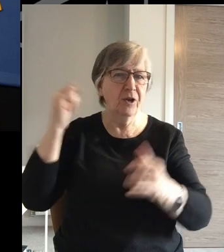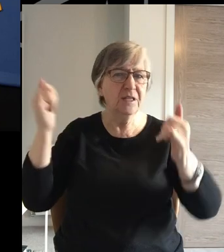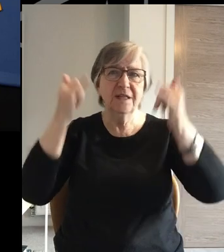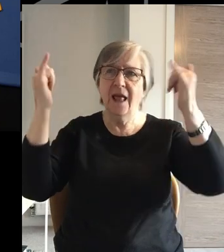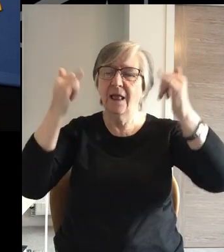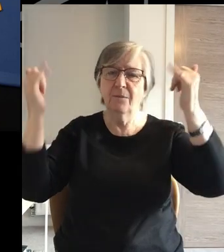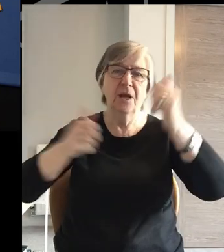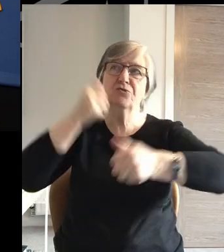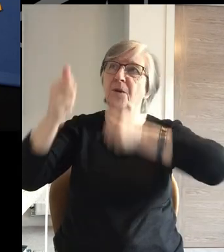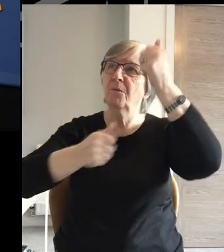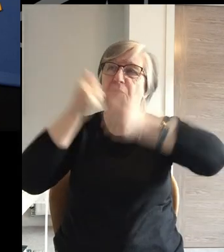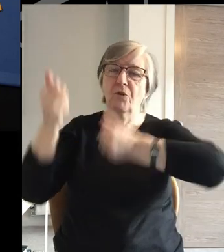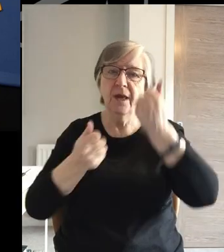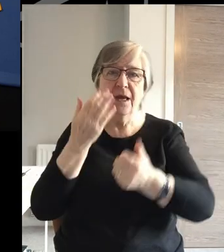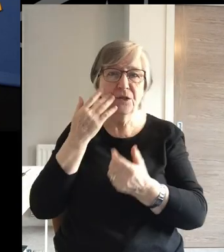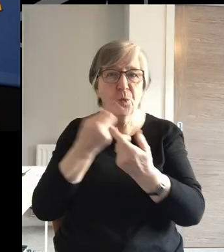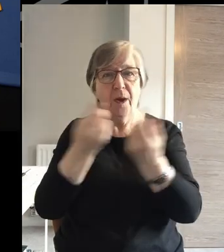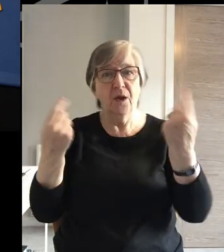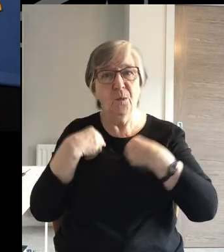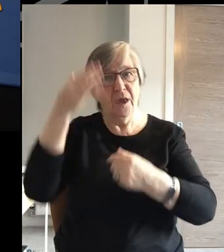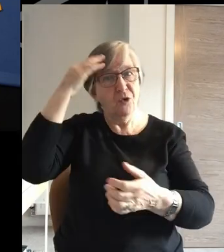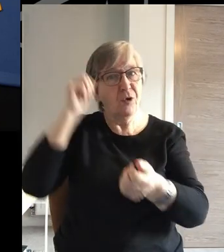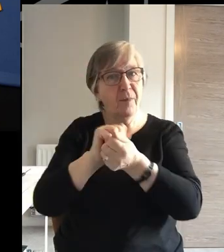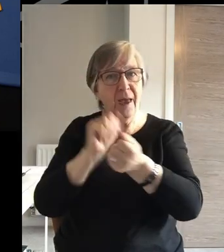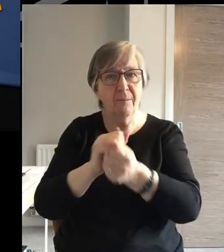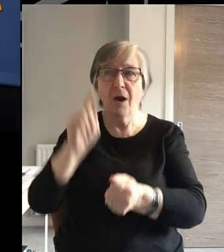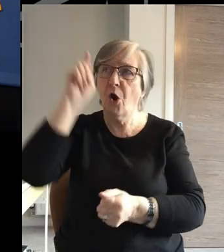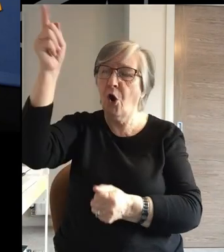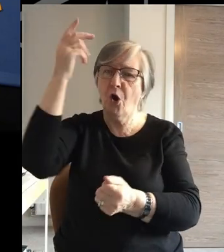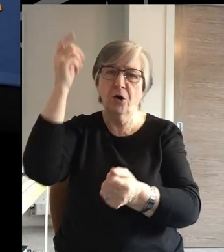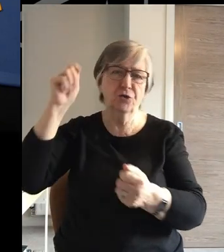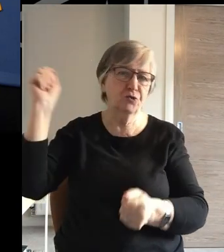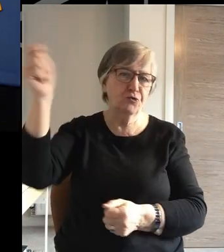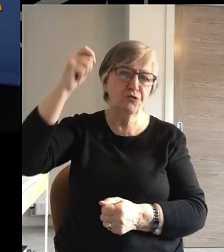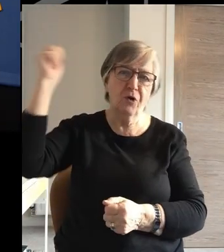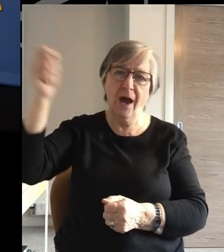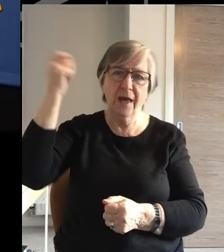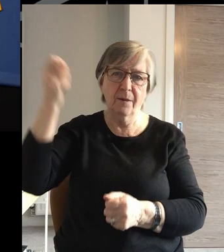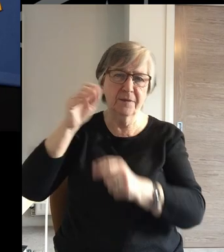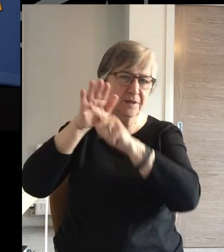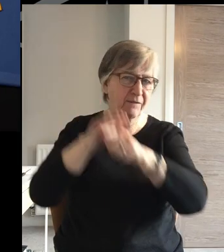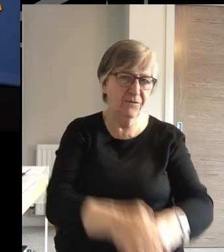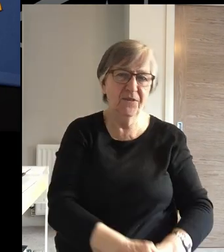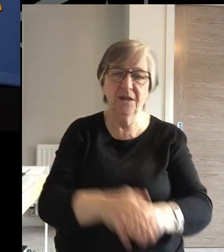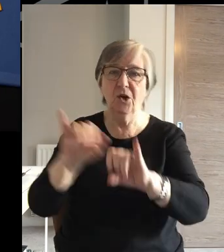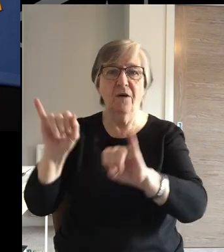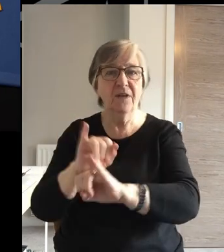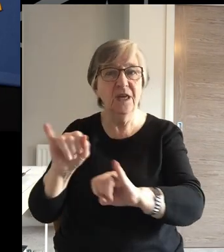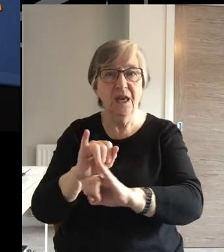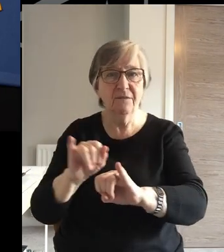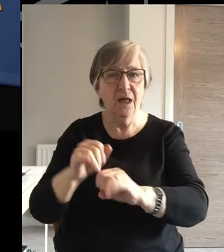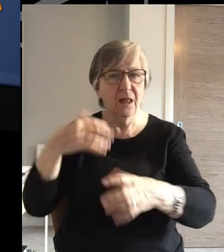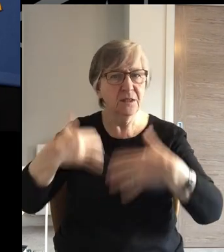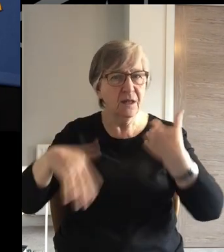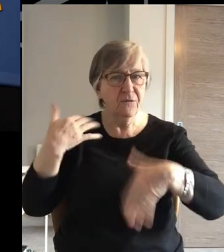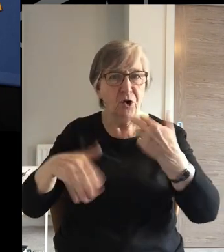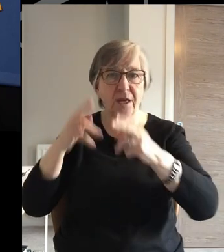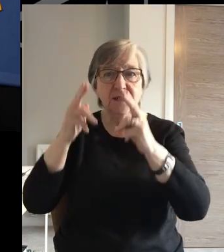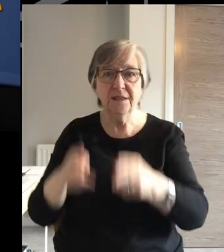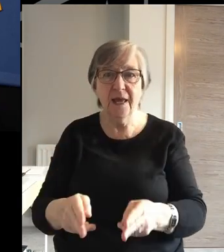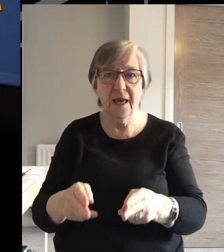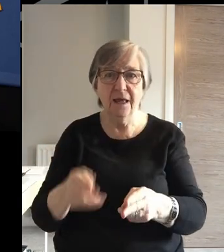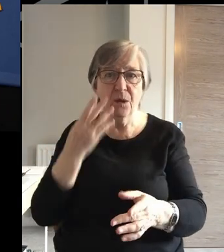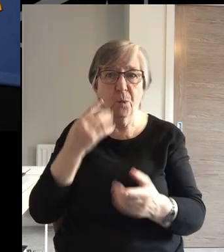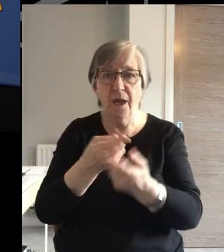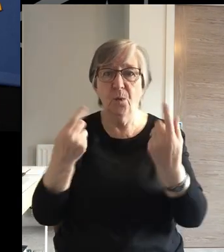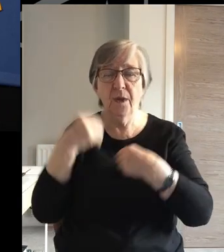in which we remember God's great triumph, the defeat of evil and suffering and death. A day in which we recall